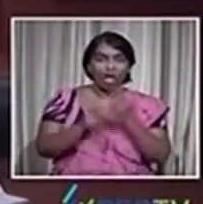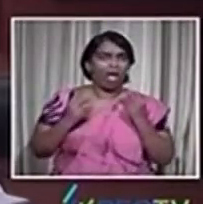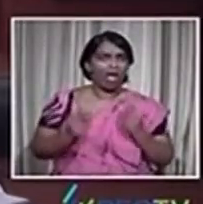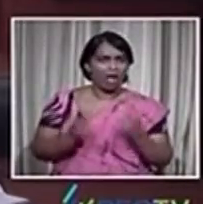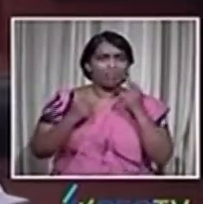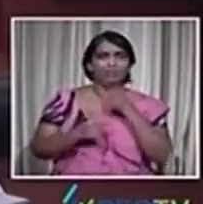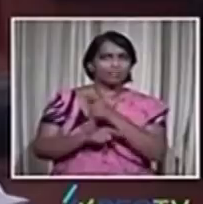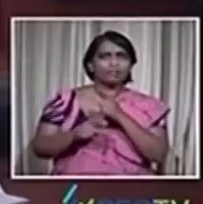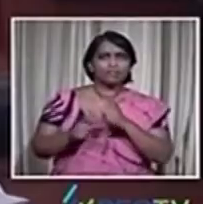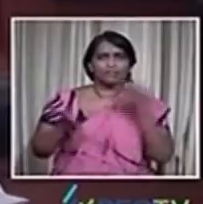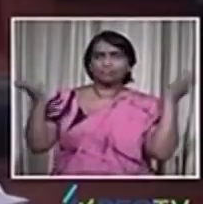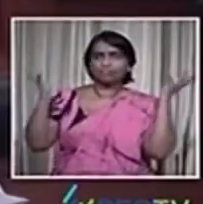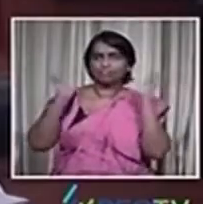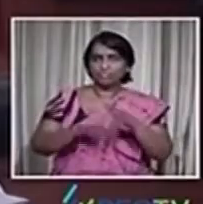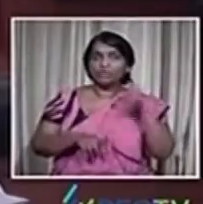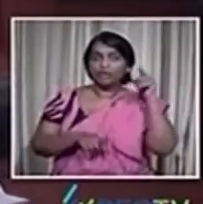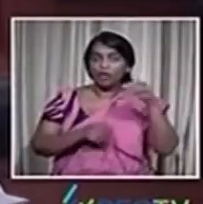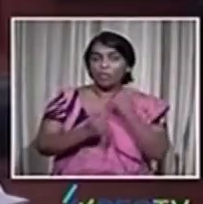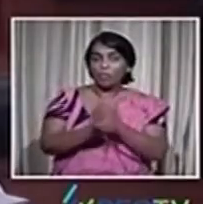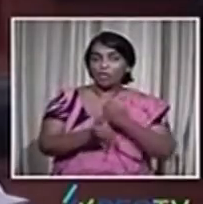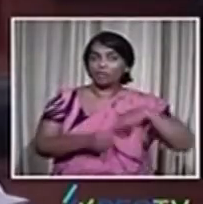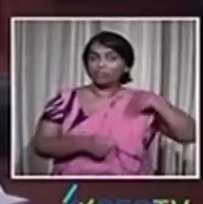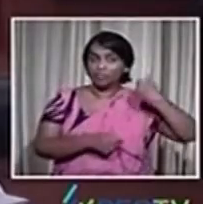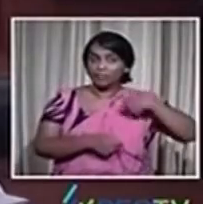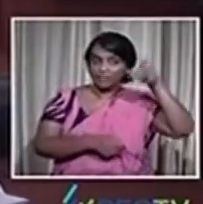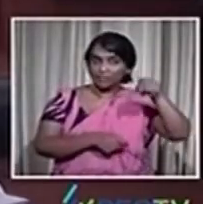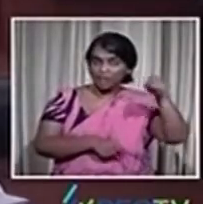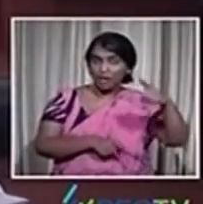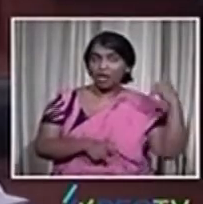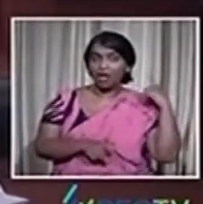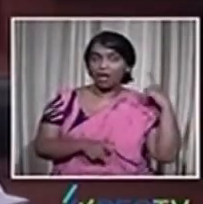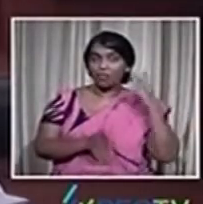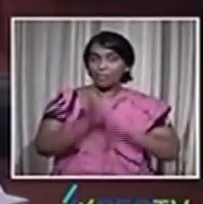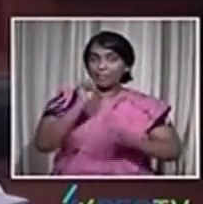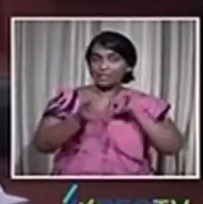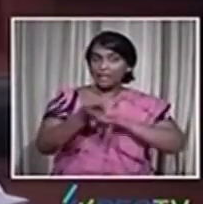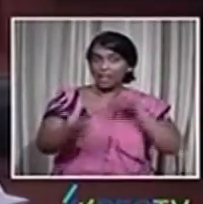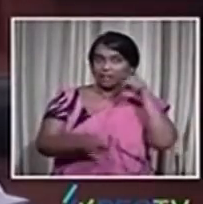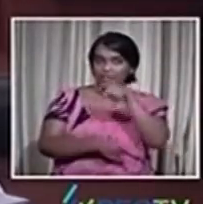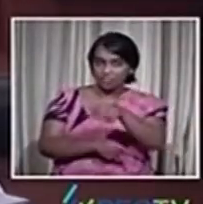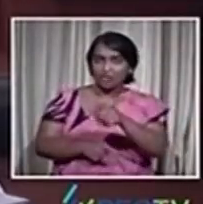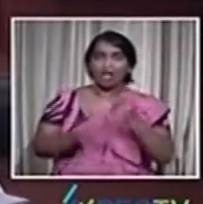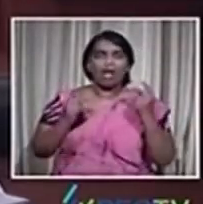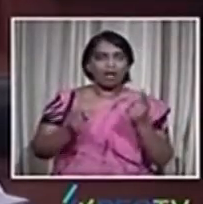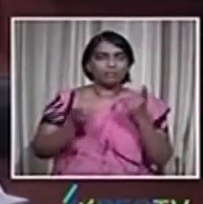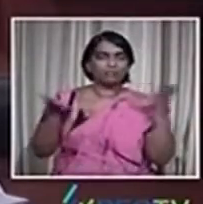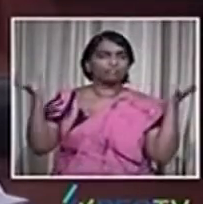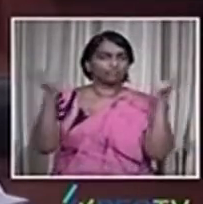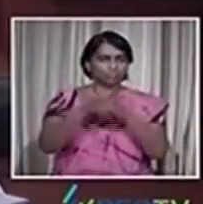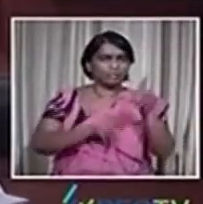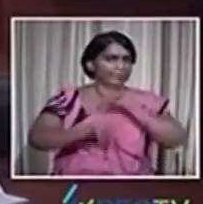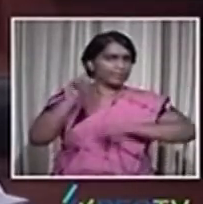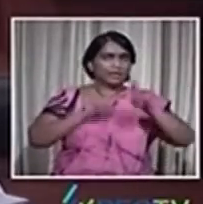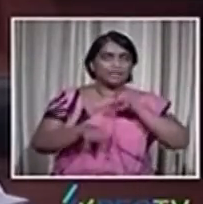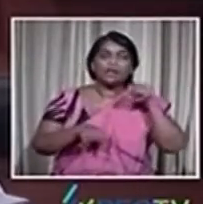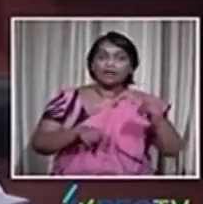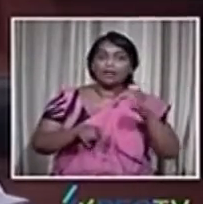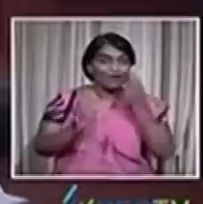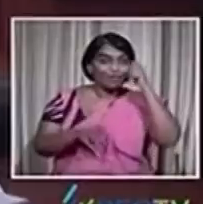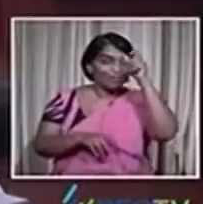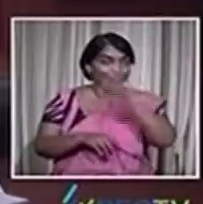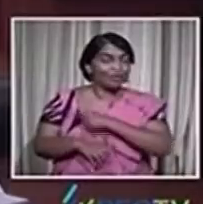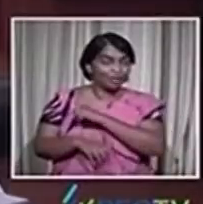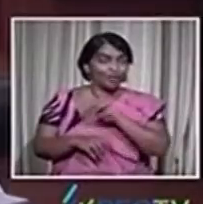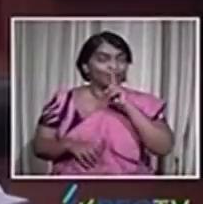of his henchmen there and asking them not to worry. He ran away. Who was the man in the helmet that entered my vehicle? Lasantha Wickrematunge